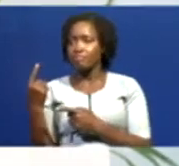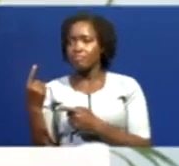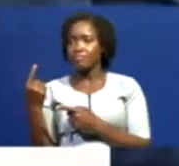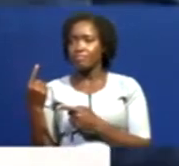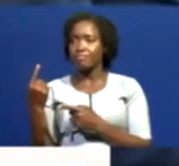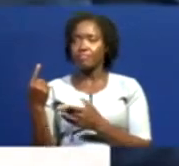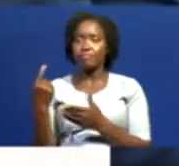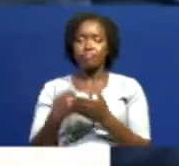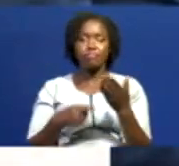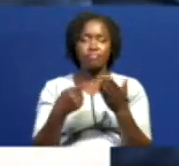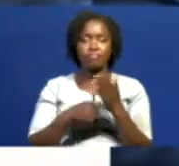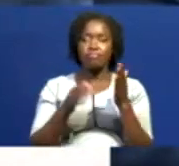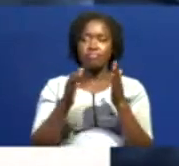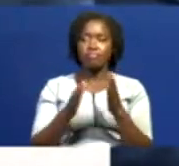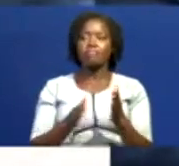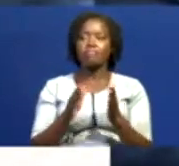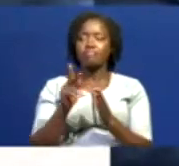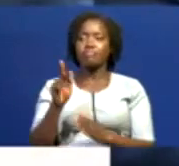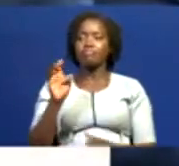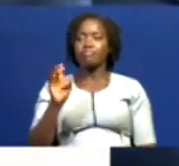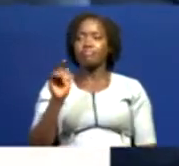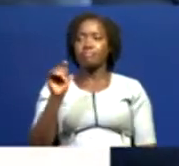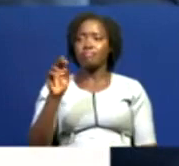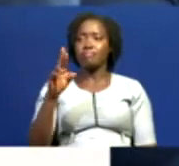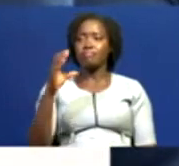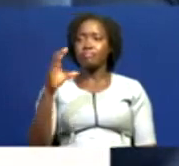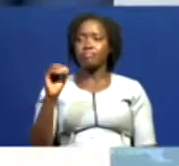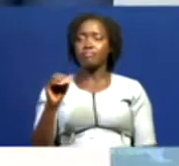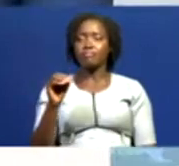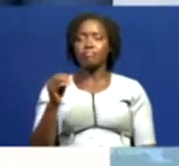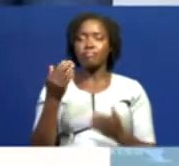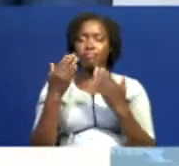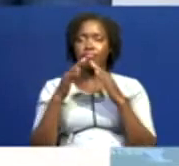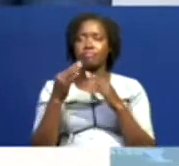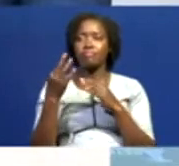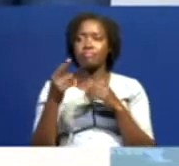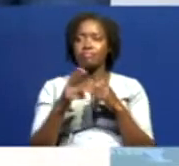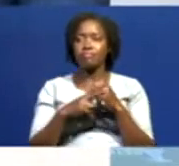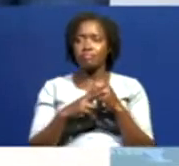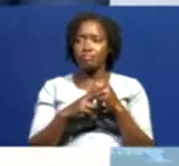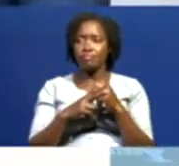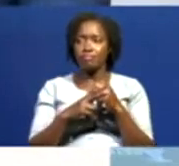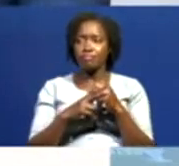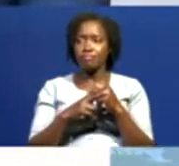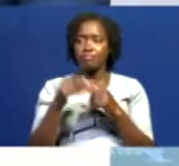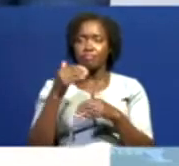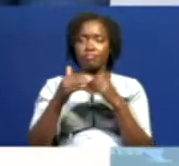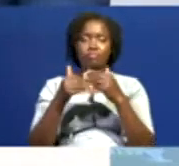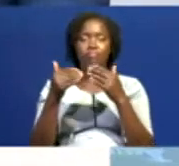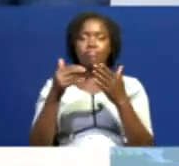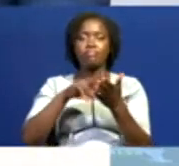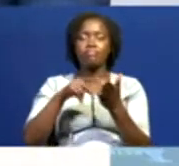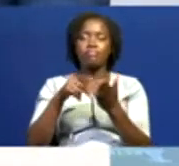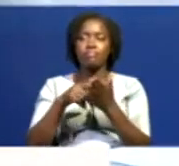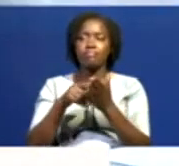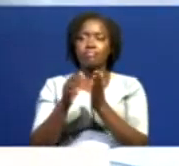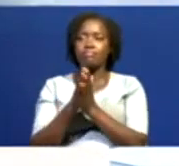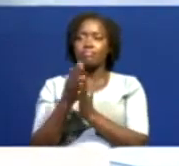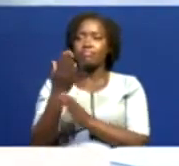exchequer. So far, KETRACO has completed 38 transmission infrastructure projects, adding